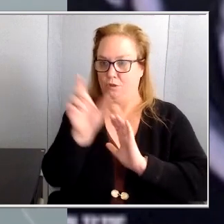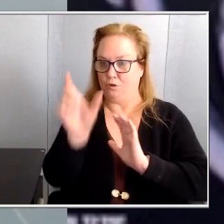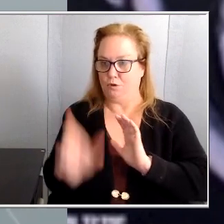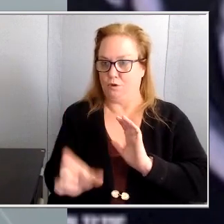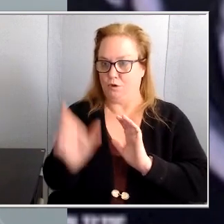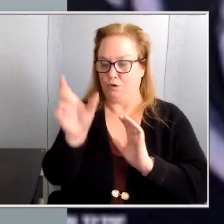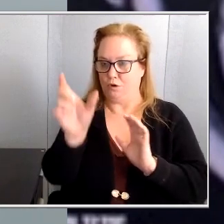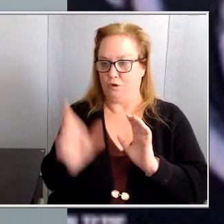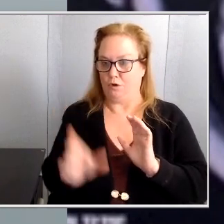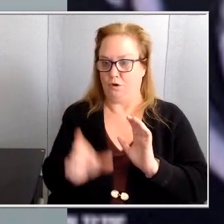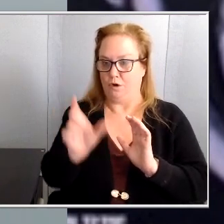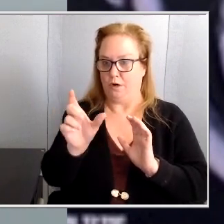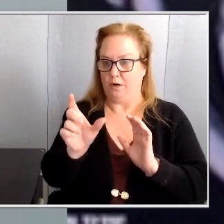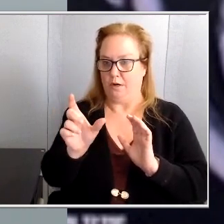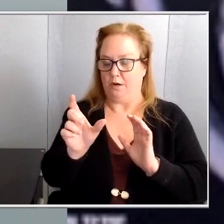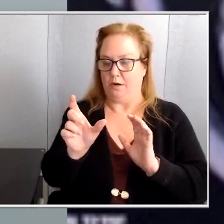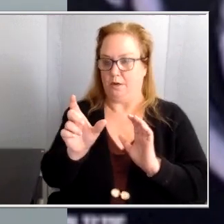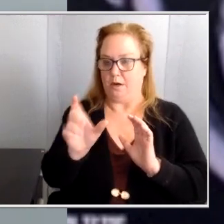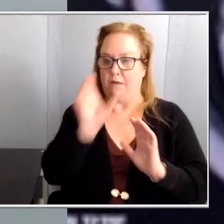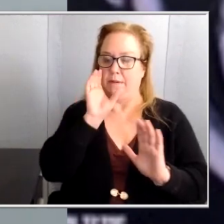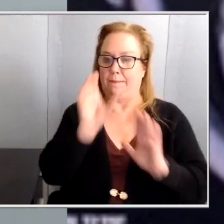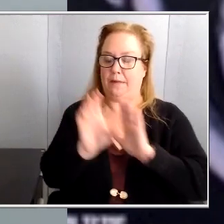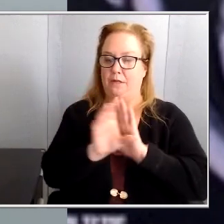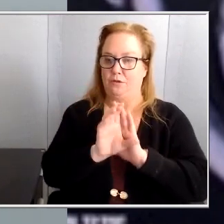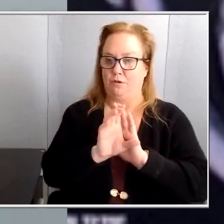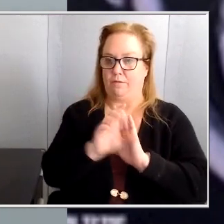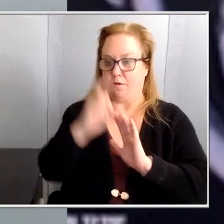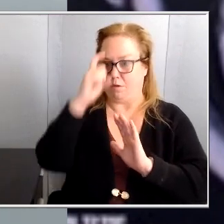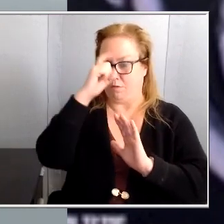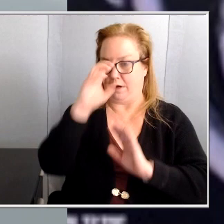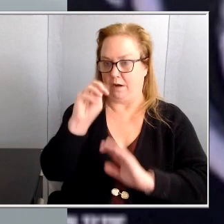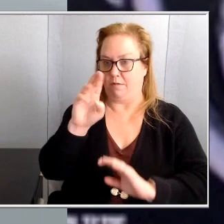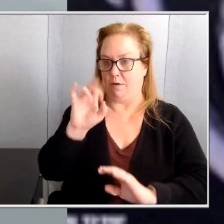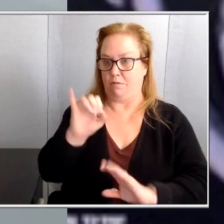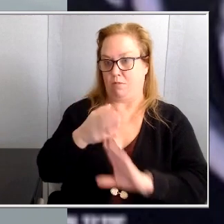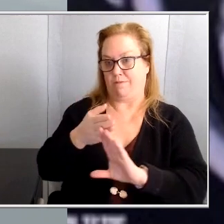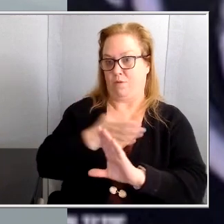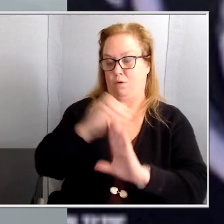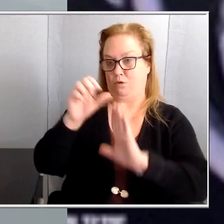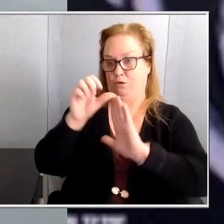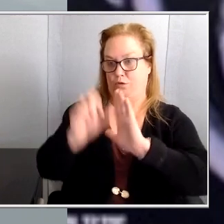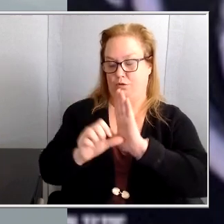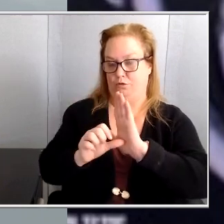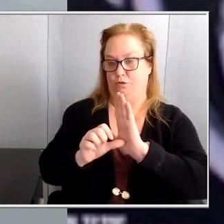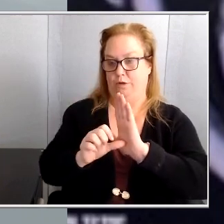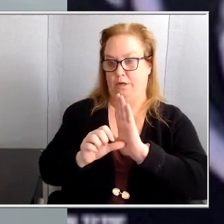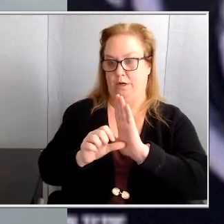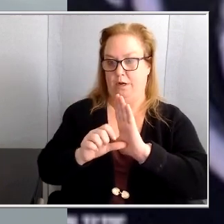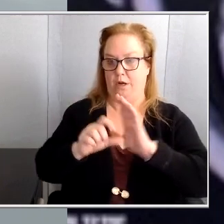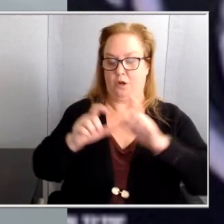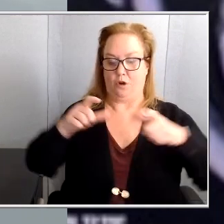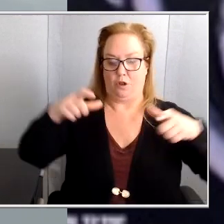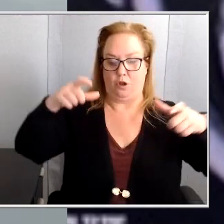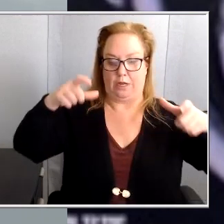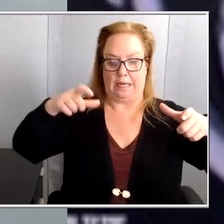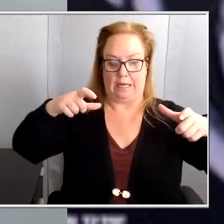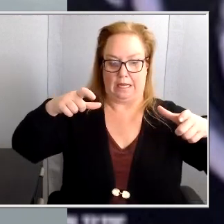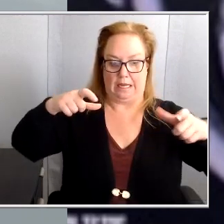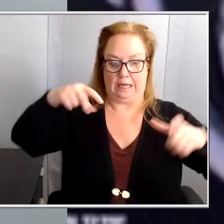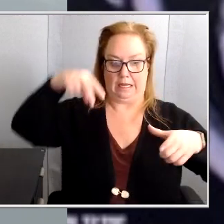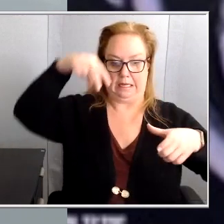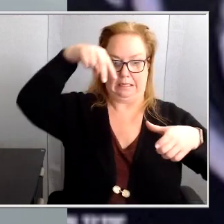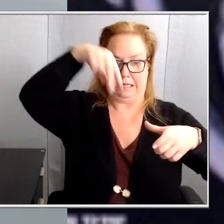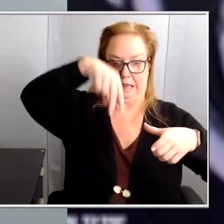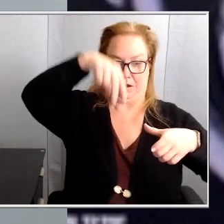a horizontal picture from her brain MRI from before surgery through the head. It's like we're looking at, if you're kind of looking from the feet to